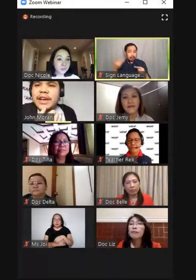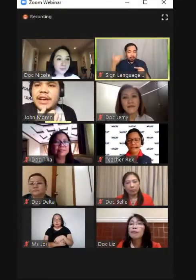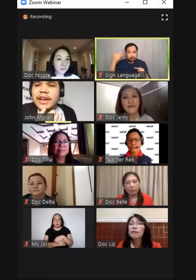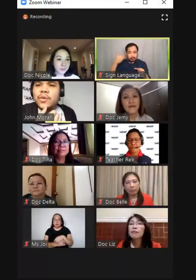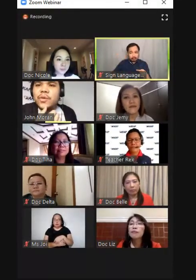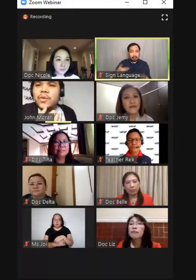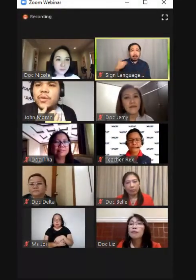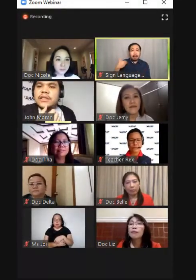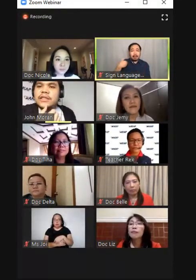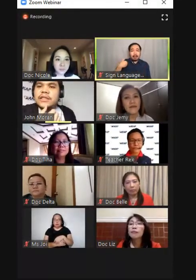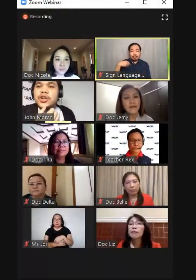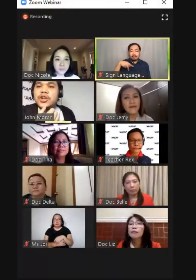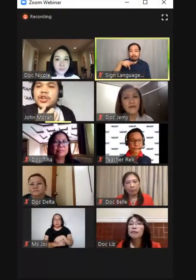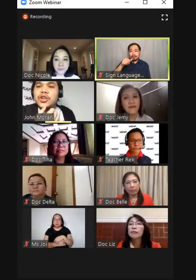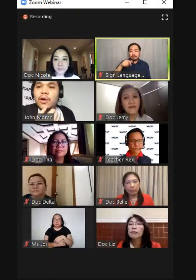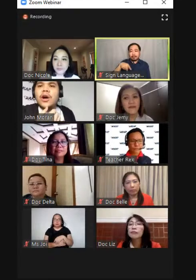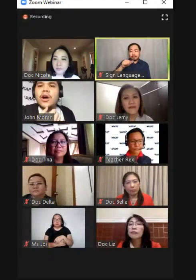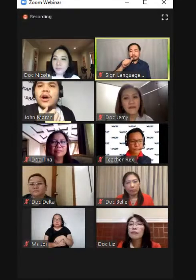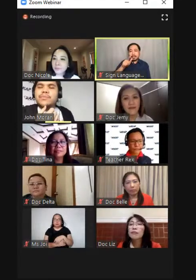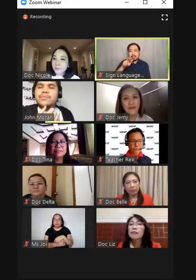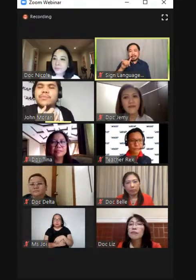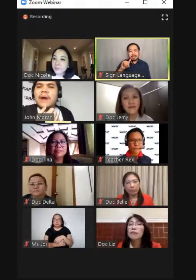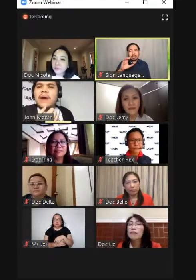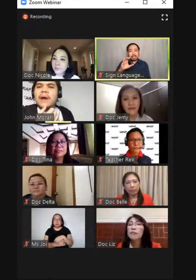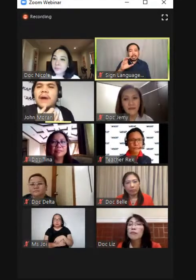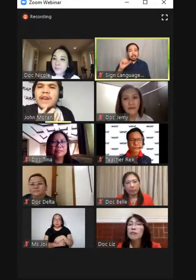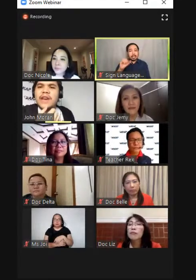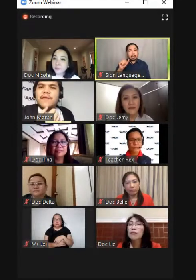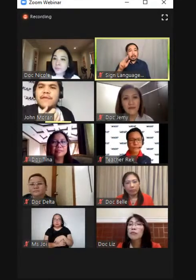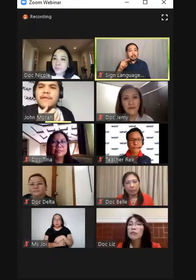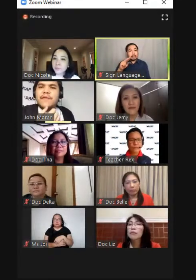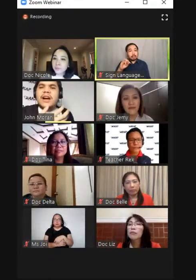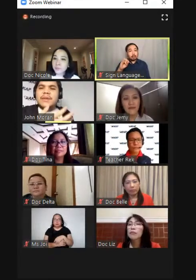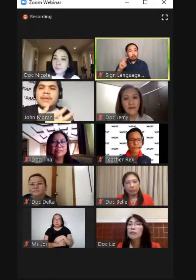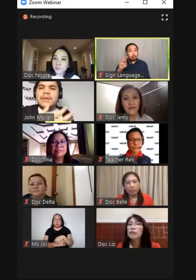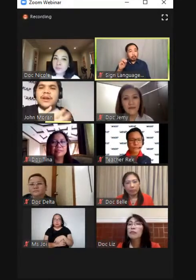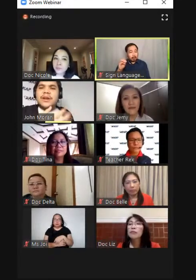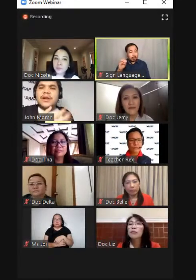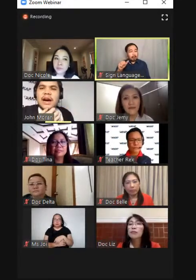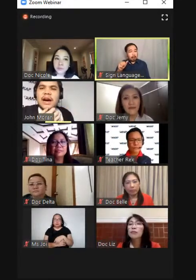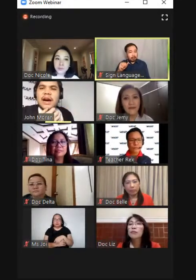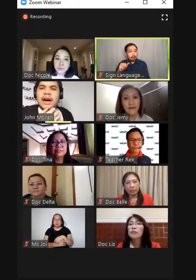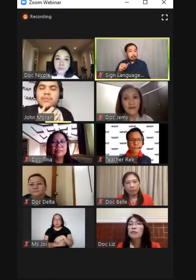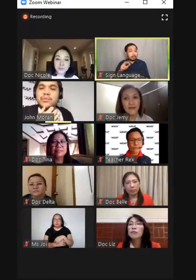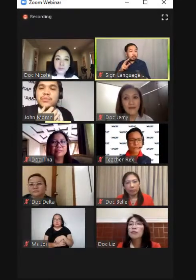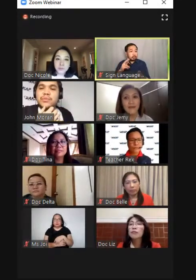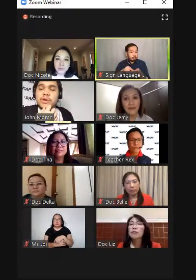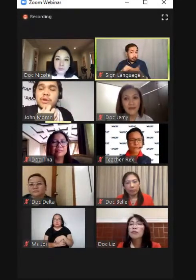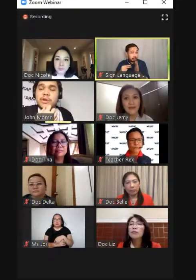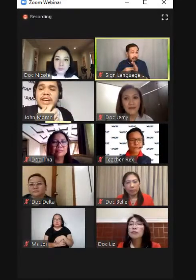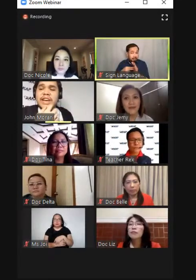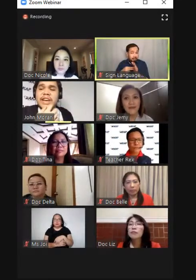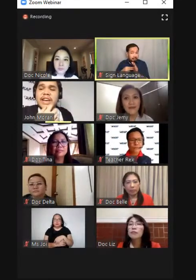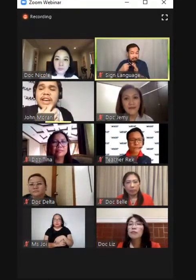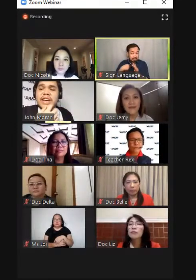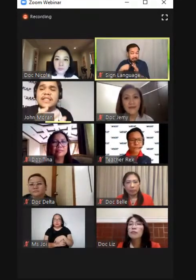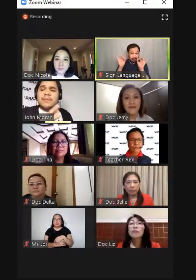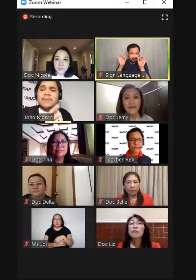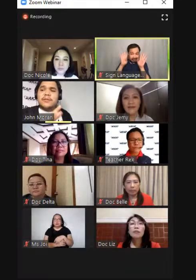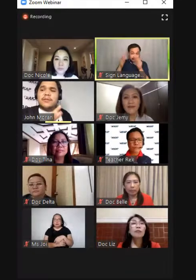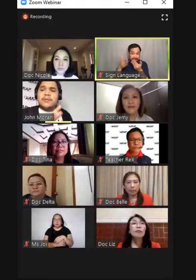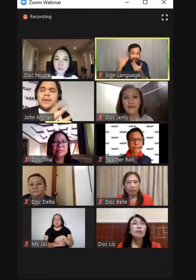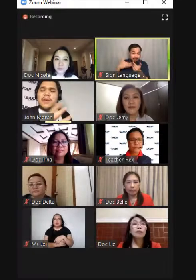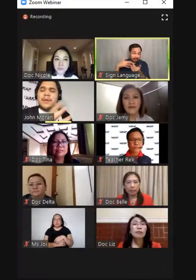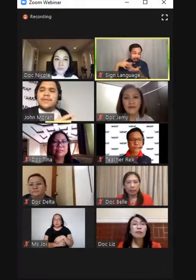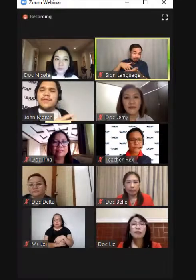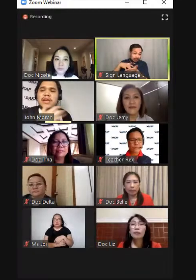papillary carcinoma. Po ako. Prone po ba ako or lumalabas ako ng bahay or nagpupunta siya? So I guess this is